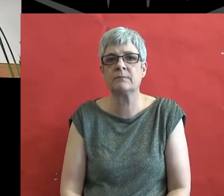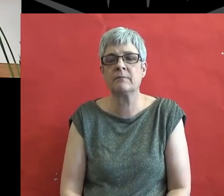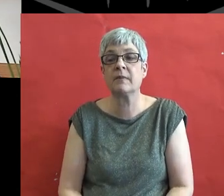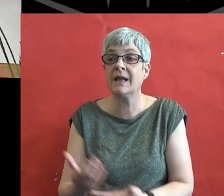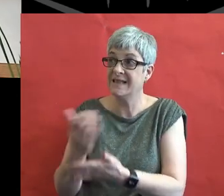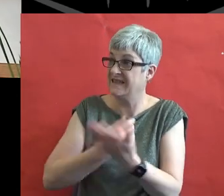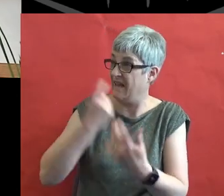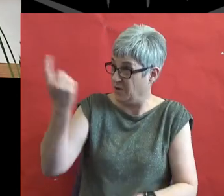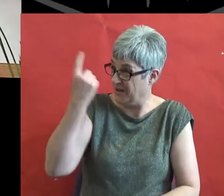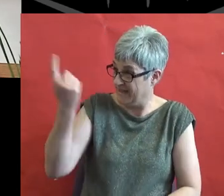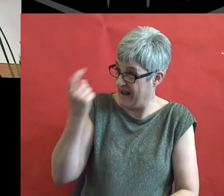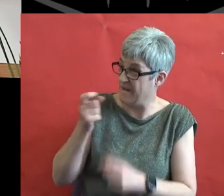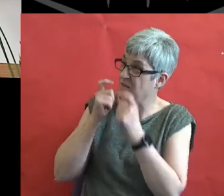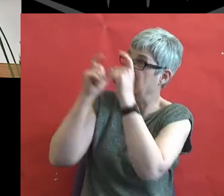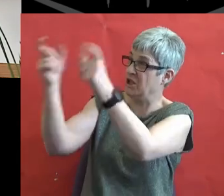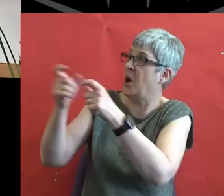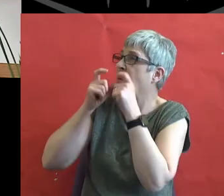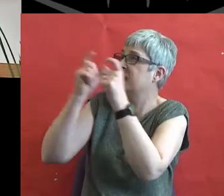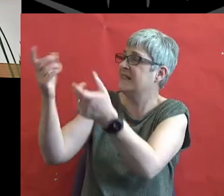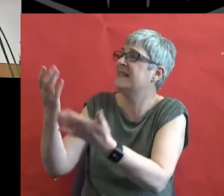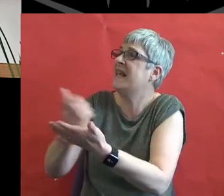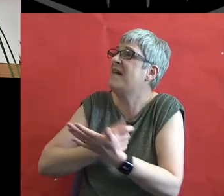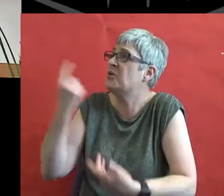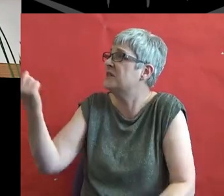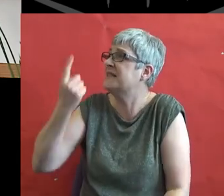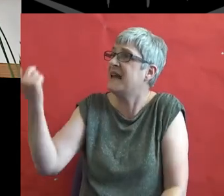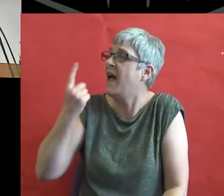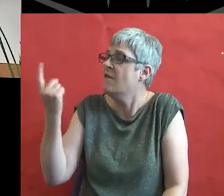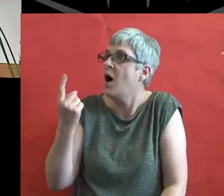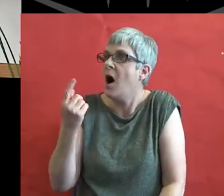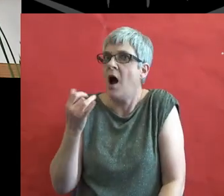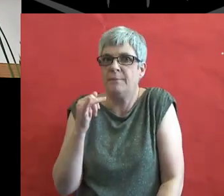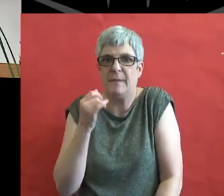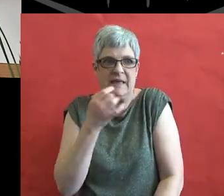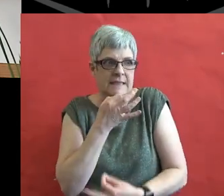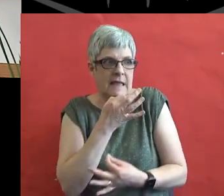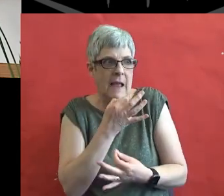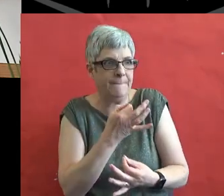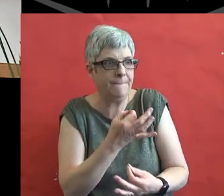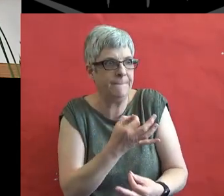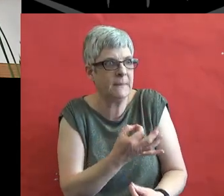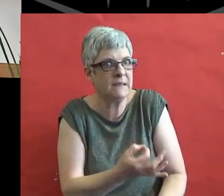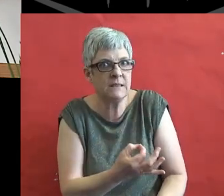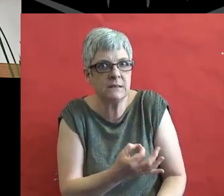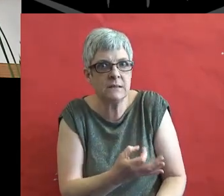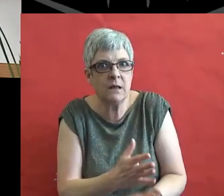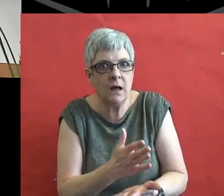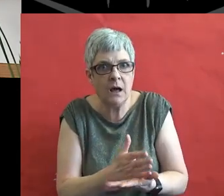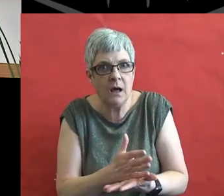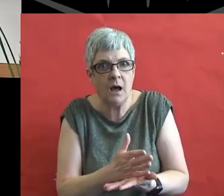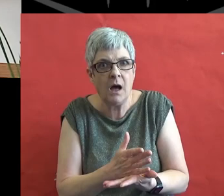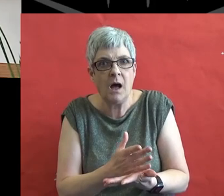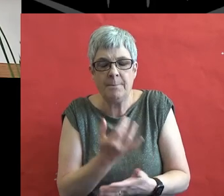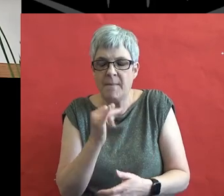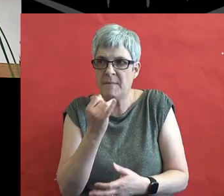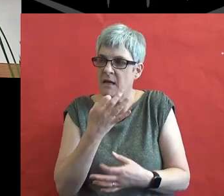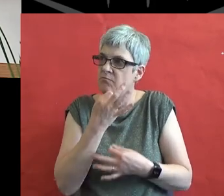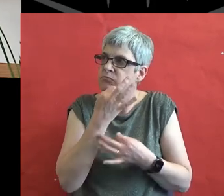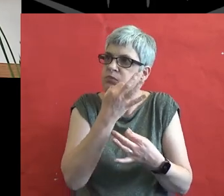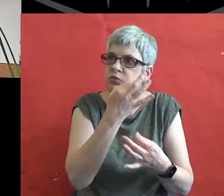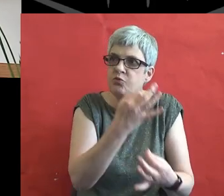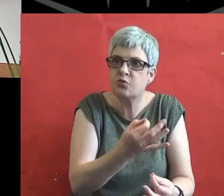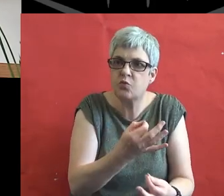Save yourself, they shouted at Jesus, and it must have been so tempting for him. It must have been so tempting to want